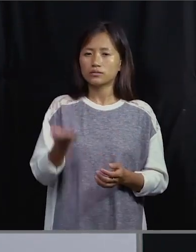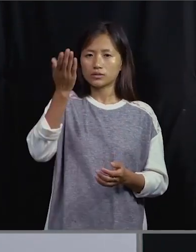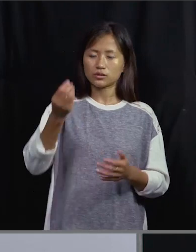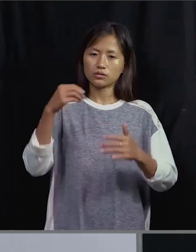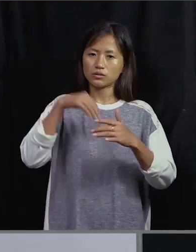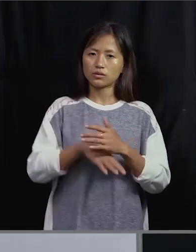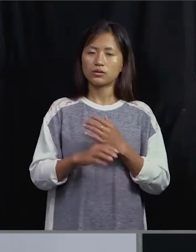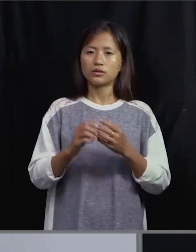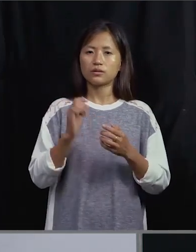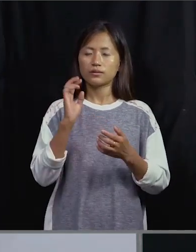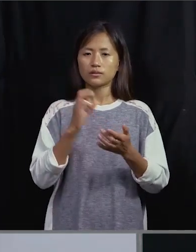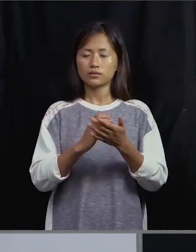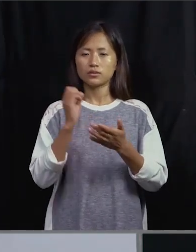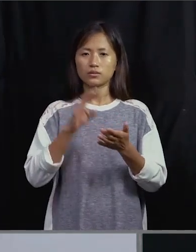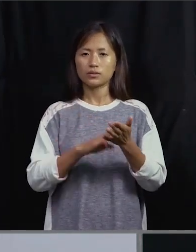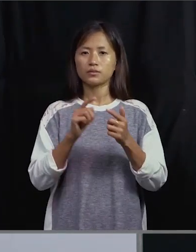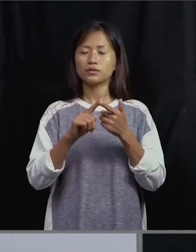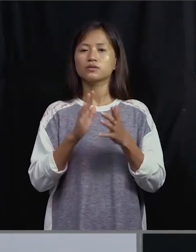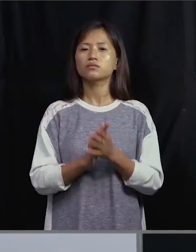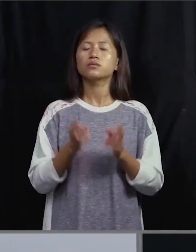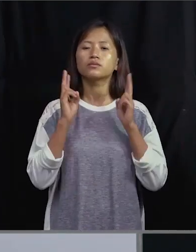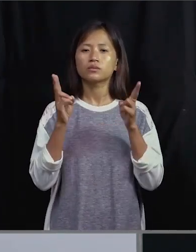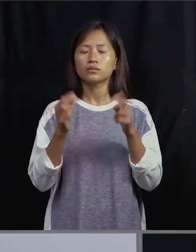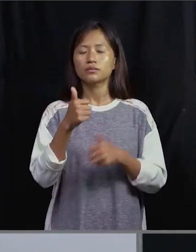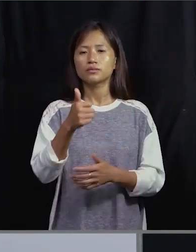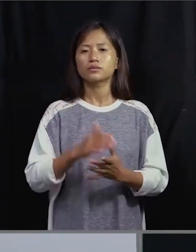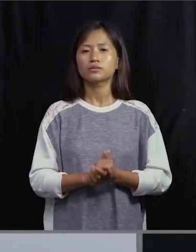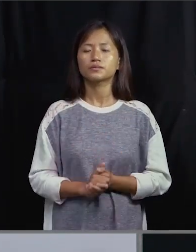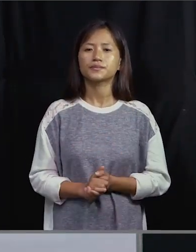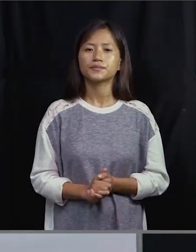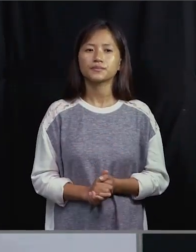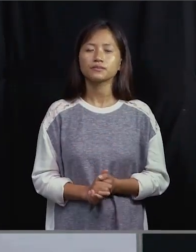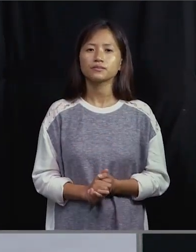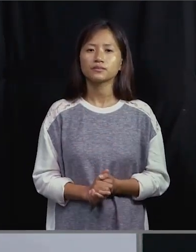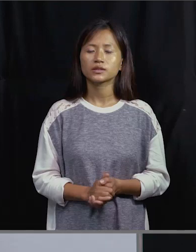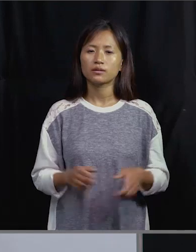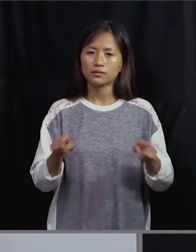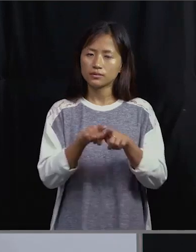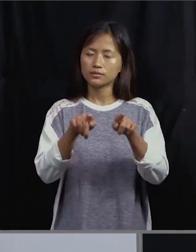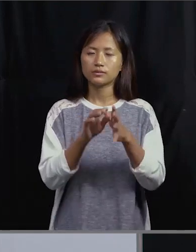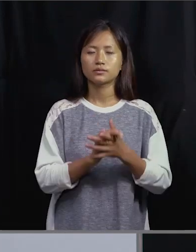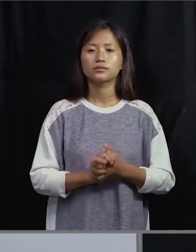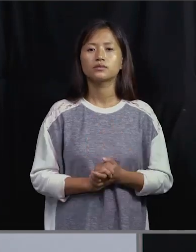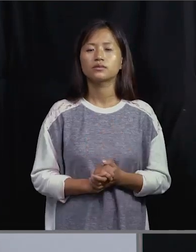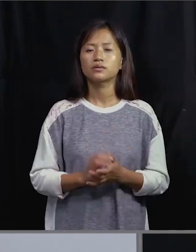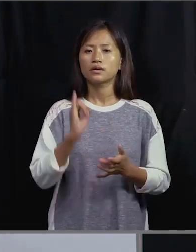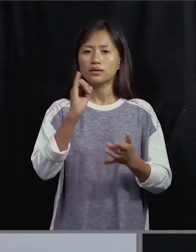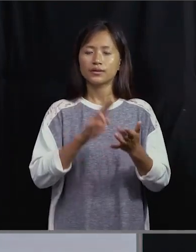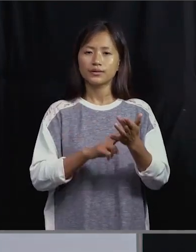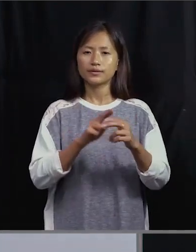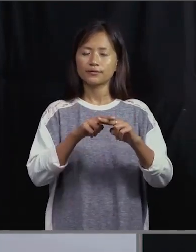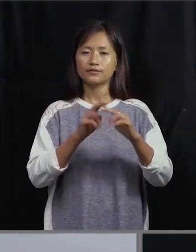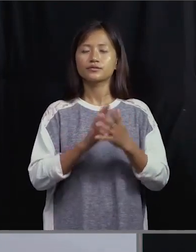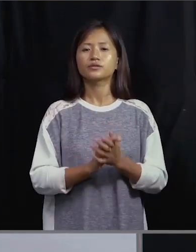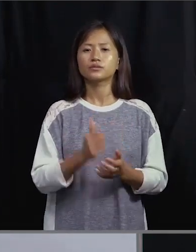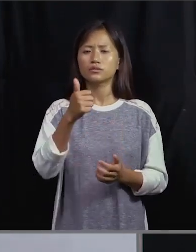consider those goods as normal goods. Clear or not? Likewise, inferior goods are